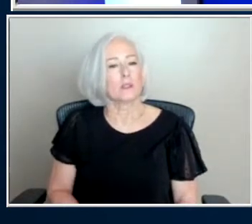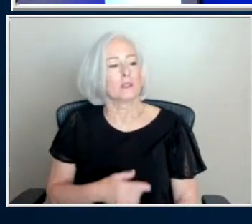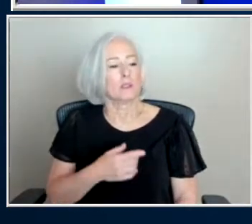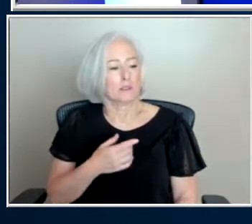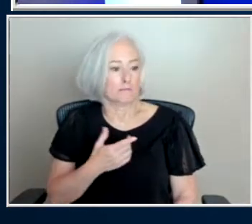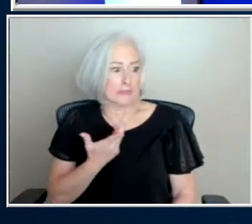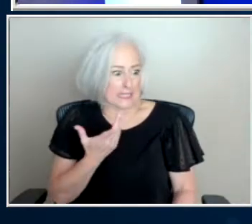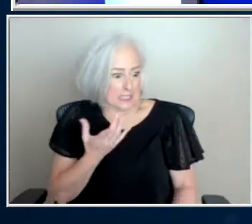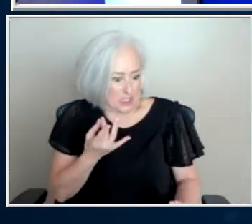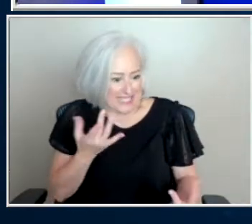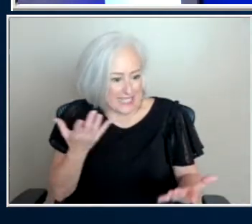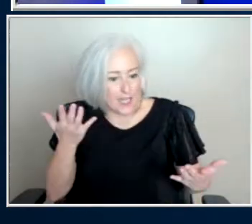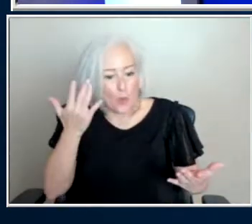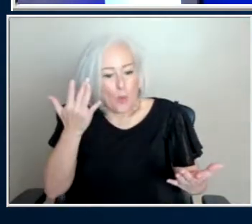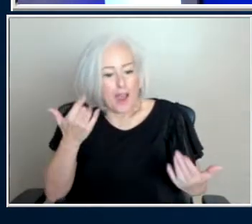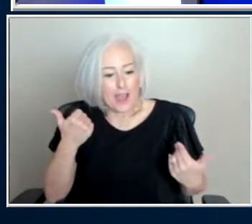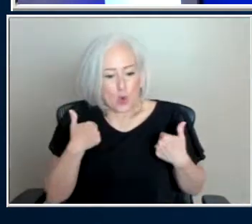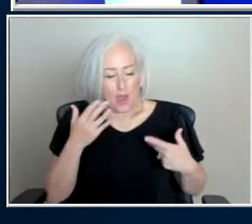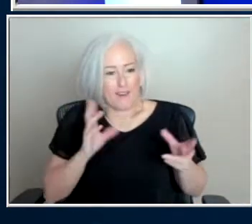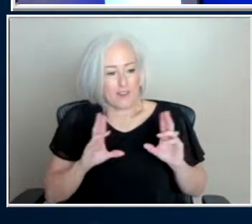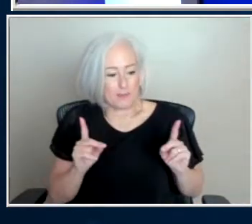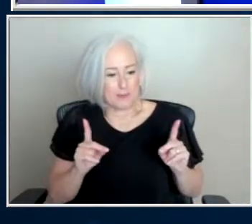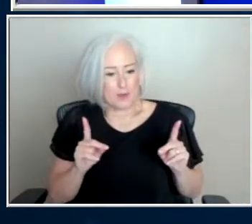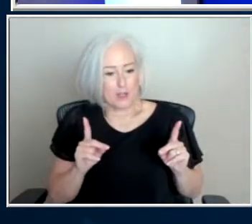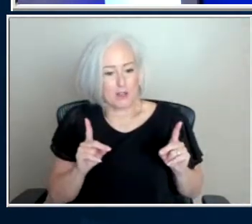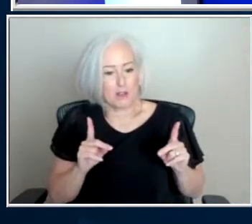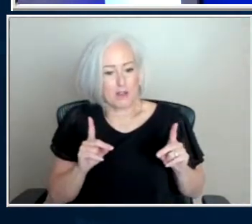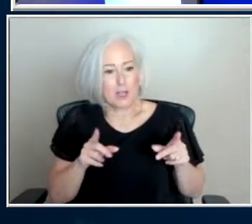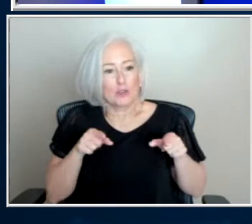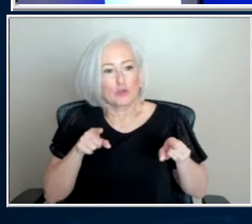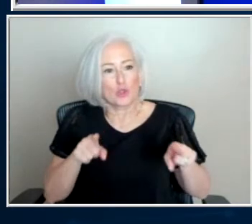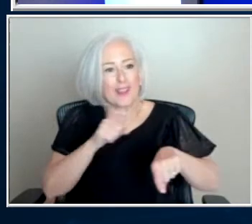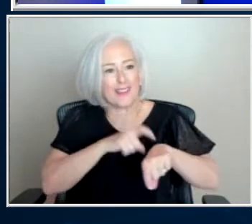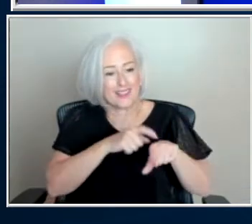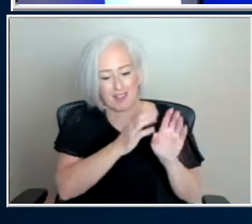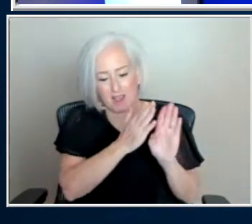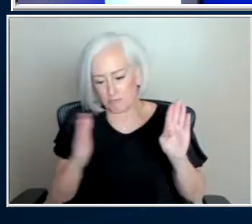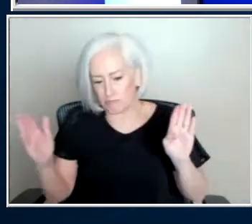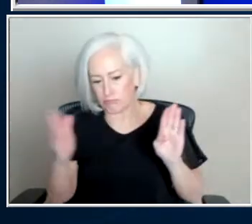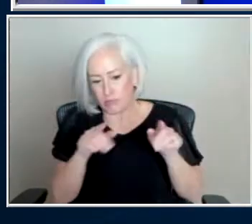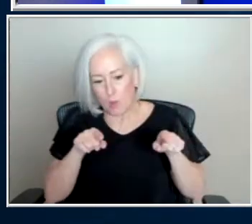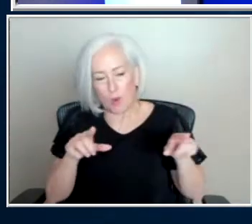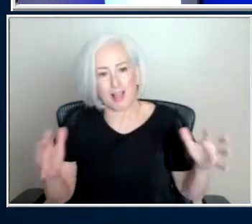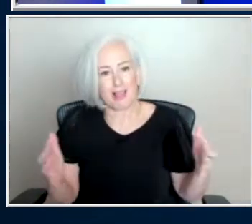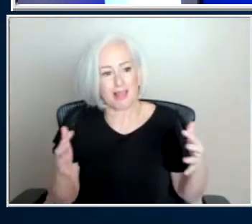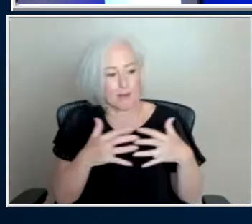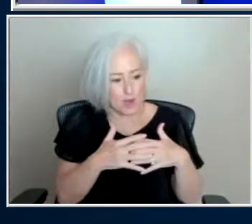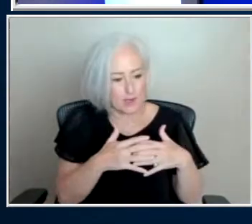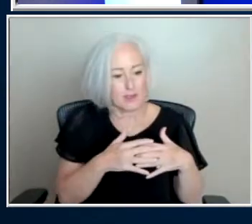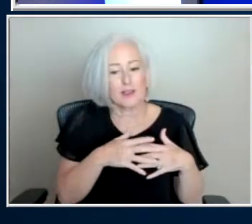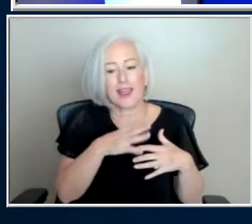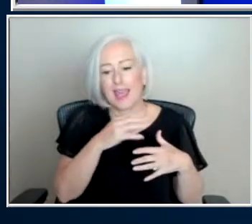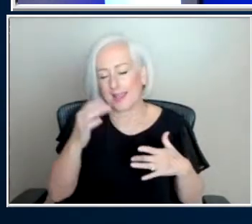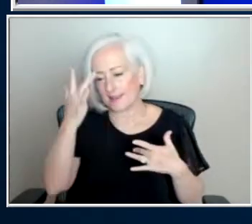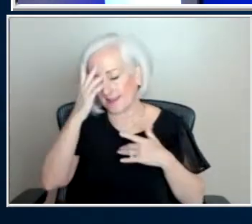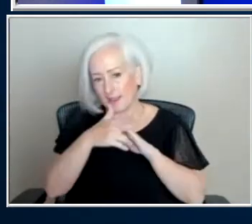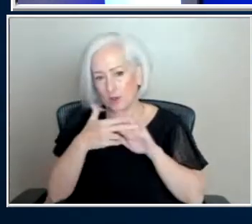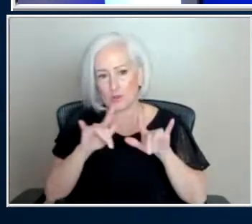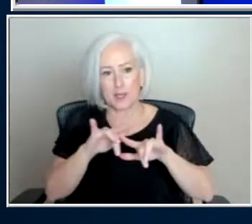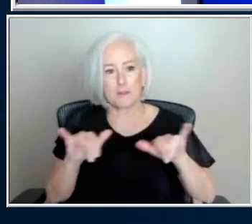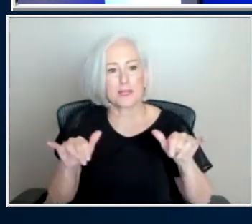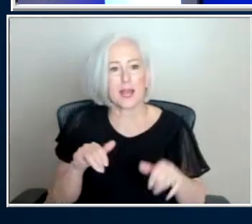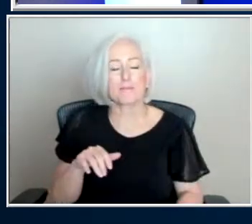years of having children also being diagnosed, similar to Stephanie, so that can be tough. Ruth Ellen wants